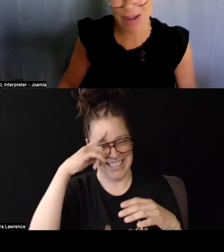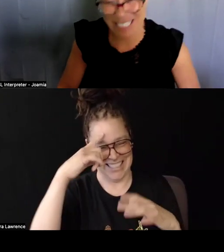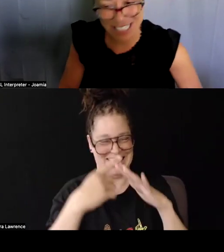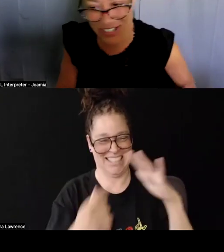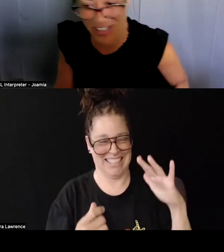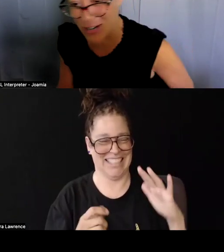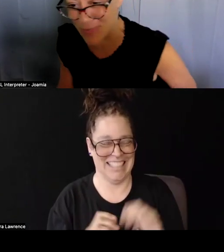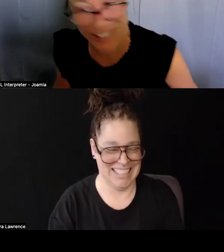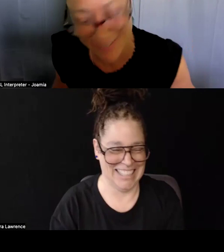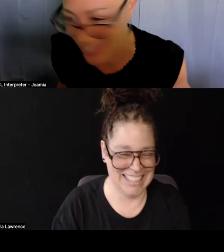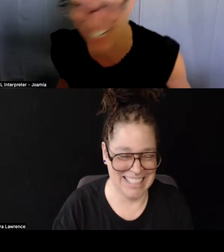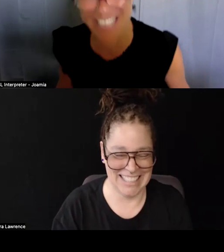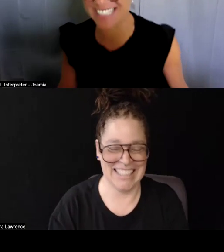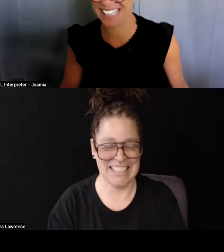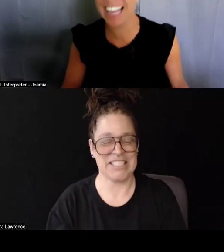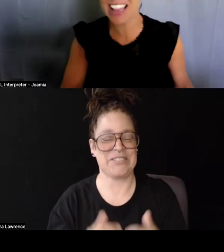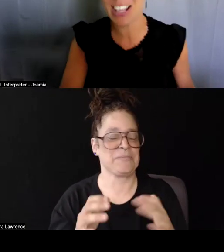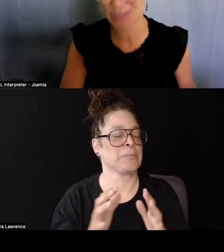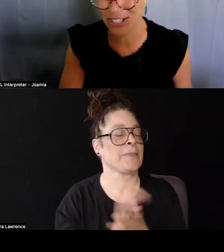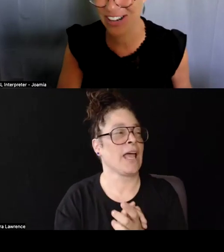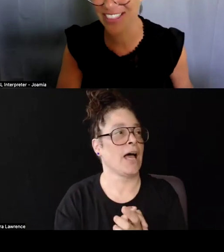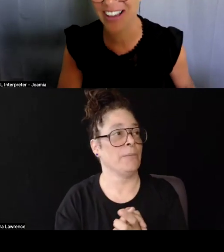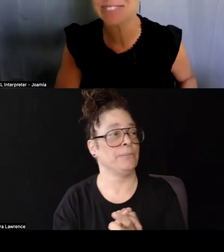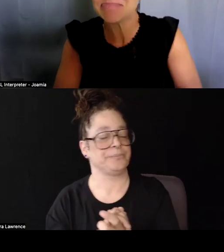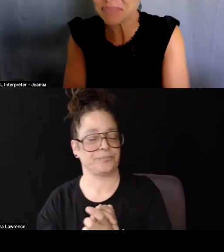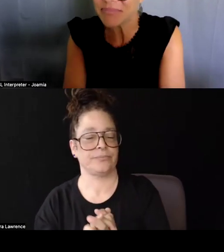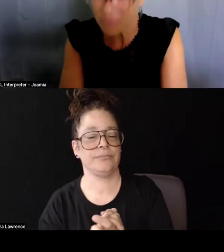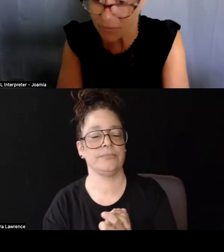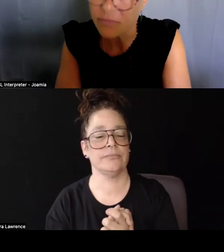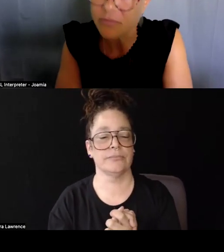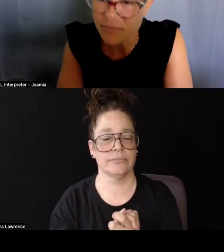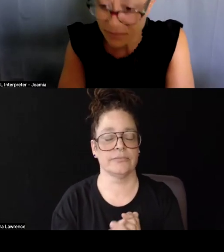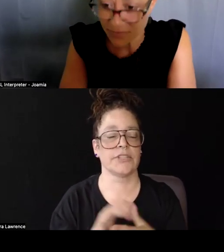I'm sorry, I'm listening to the interpreter and I'm just lost my train of thought.